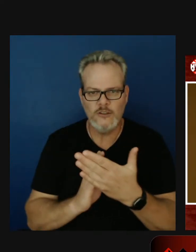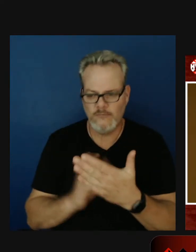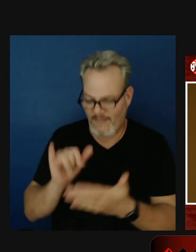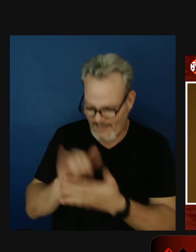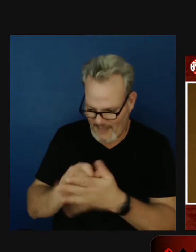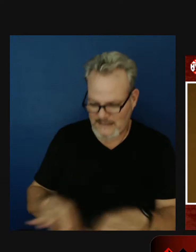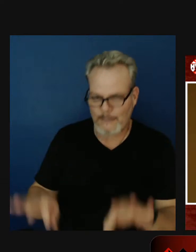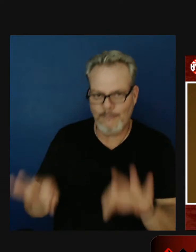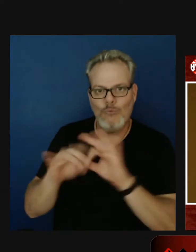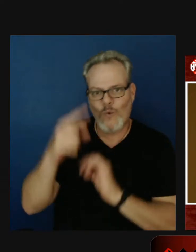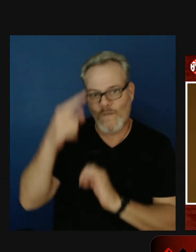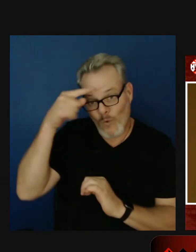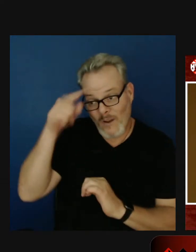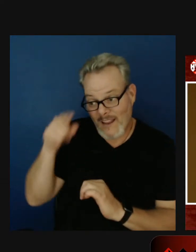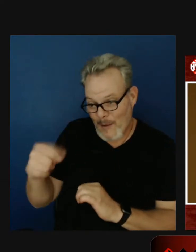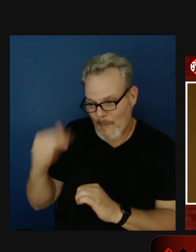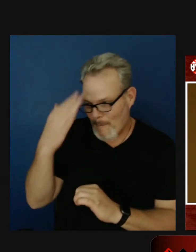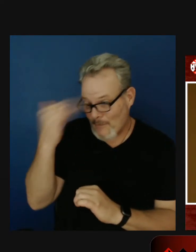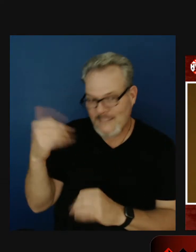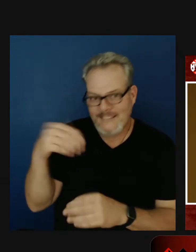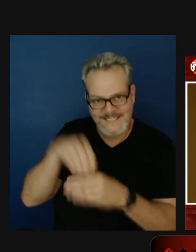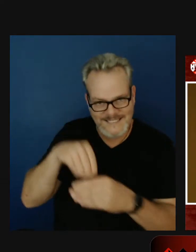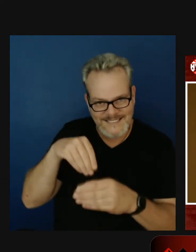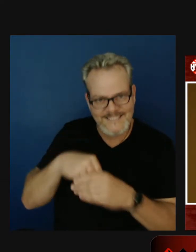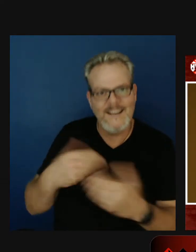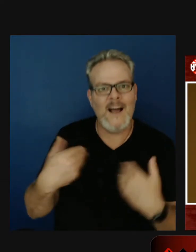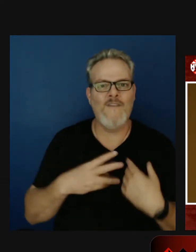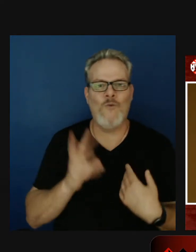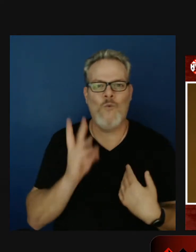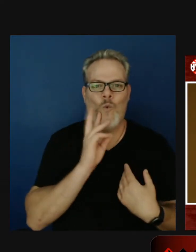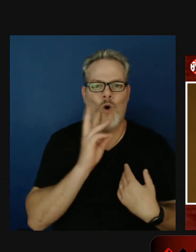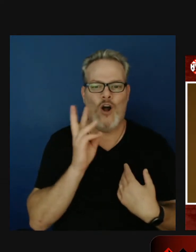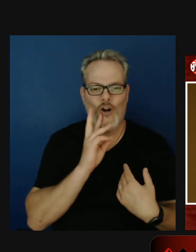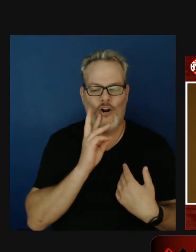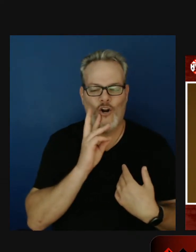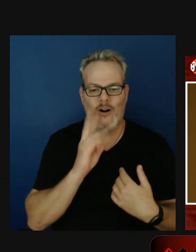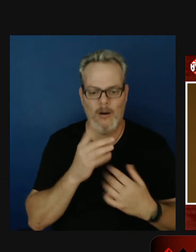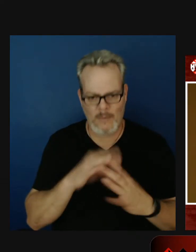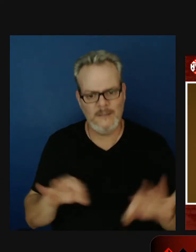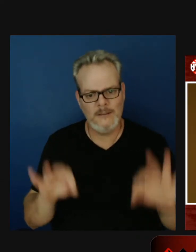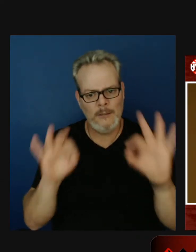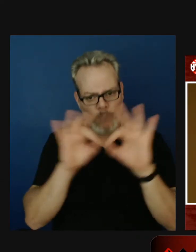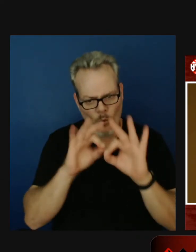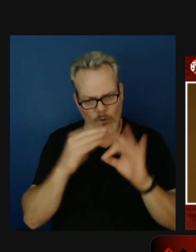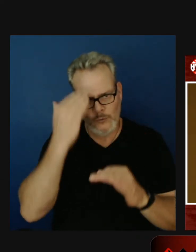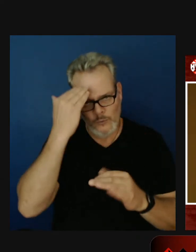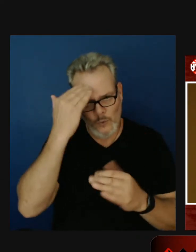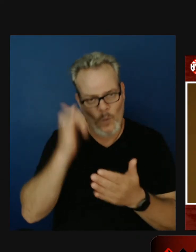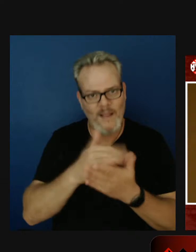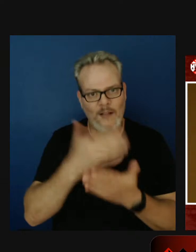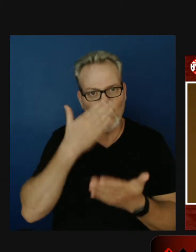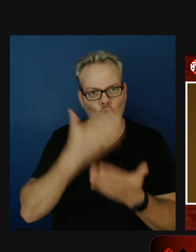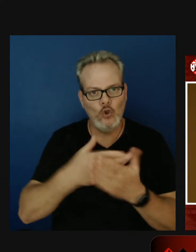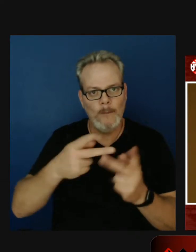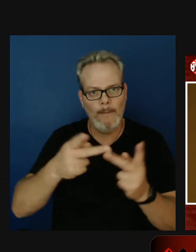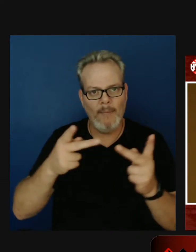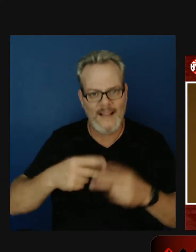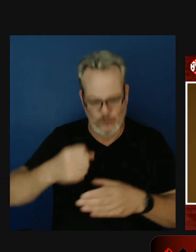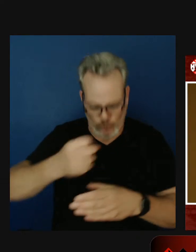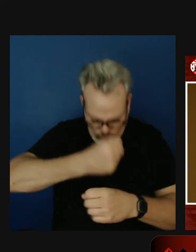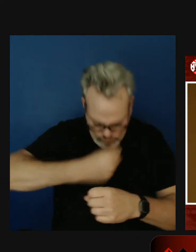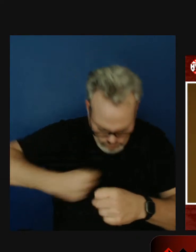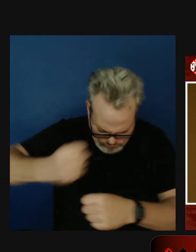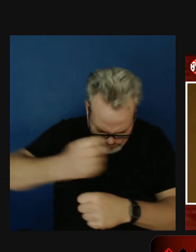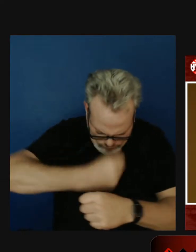resources go. So you get a dike, it tends to be impermeable, it impounds water. It's probably a good place to drill to try and find groundwater.